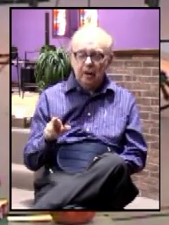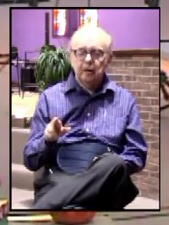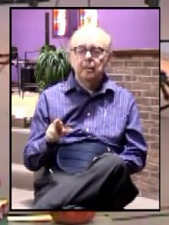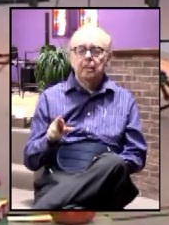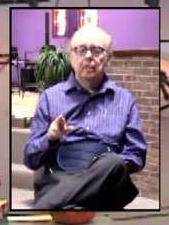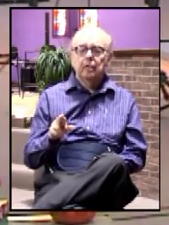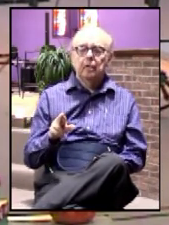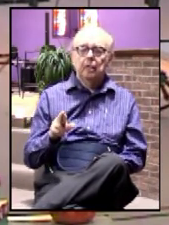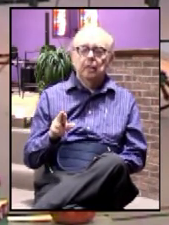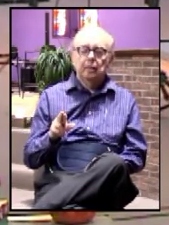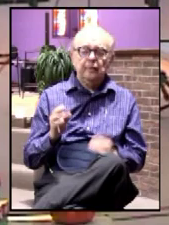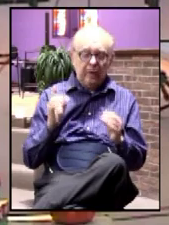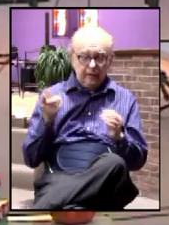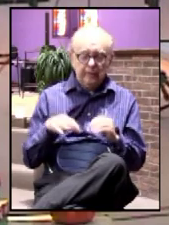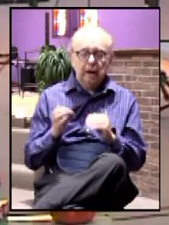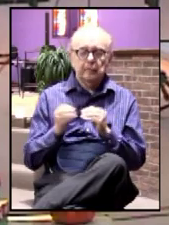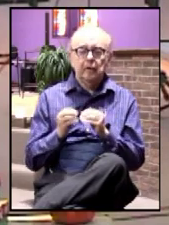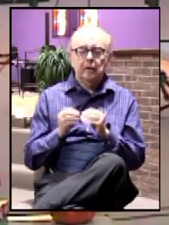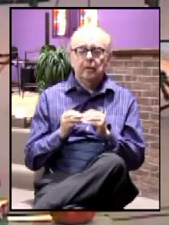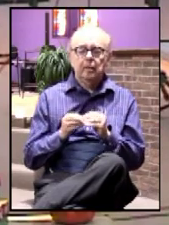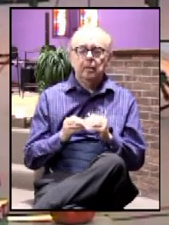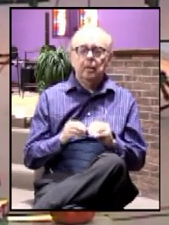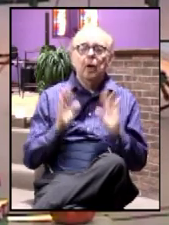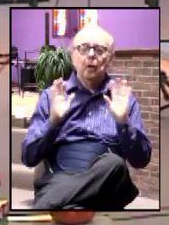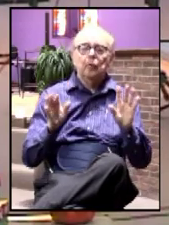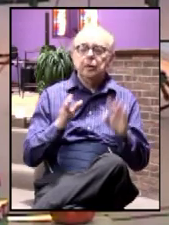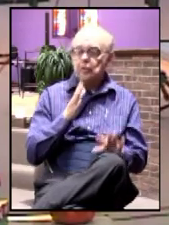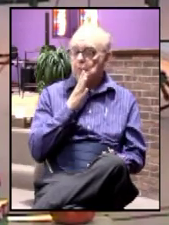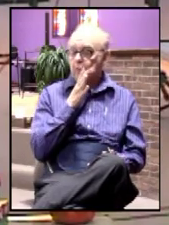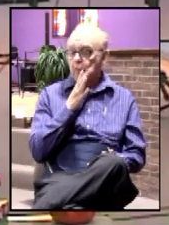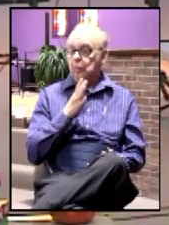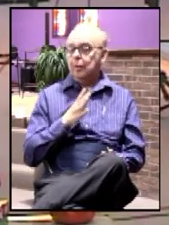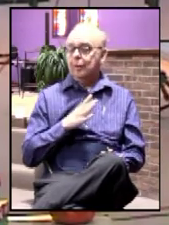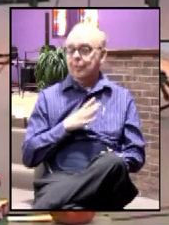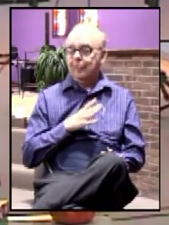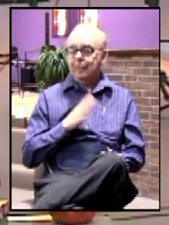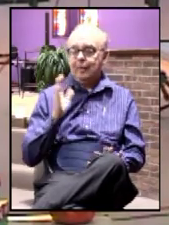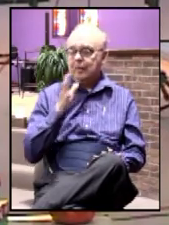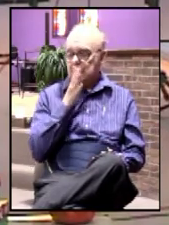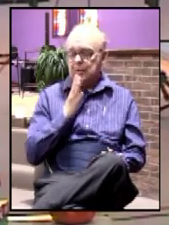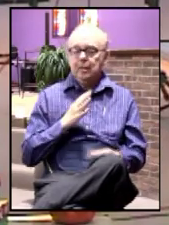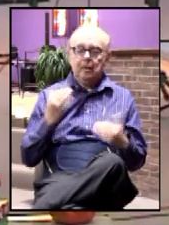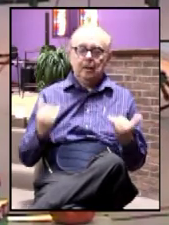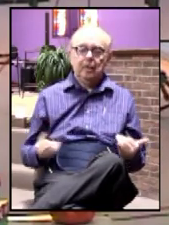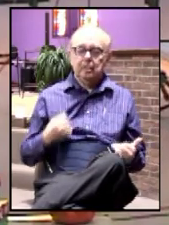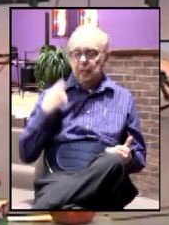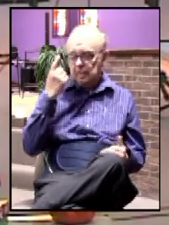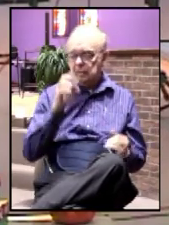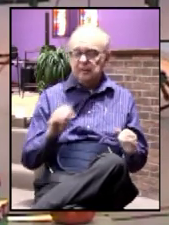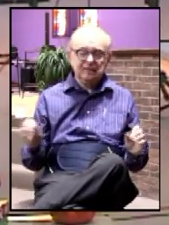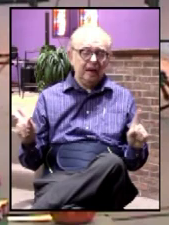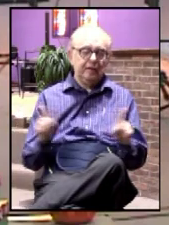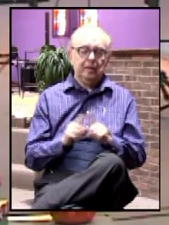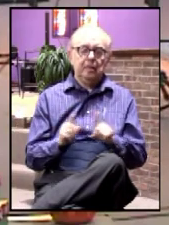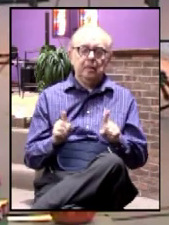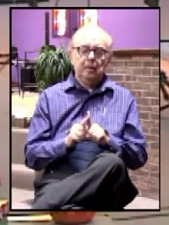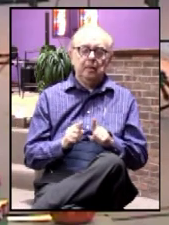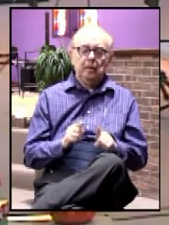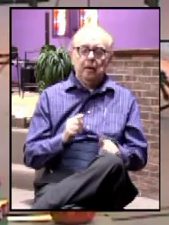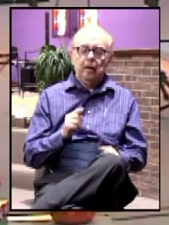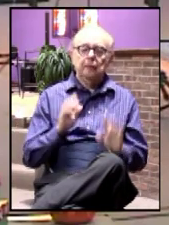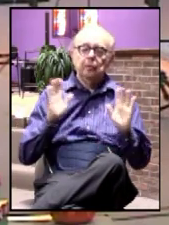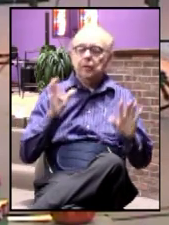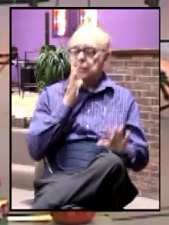You'll find Thor, Wonder Woman. The Wonder Woman today looks nothing like the